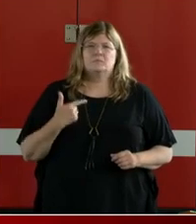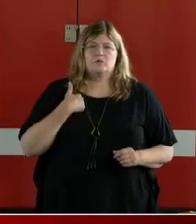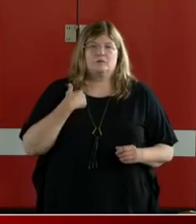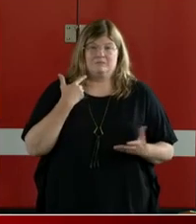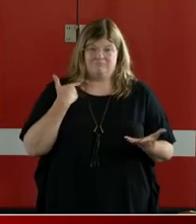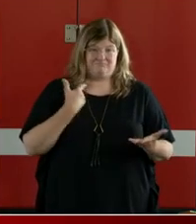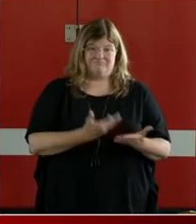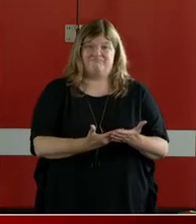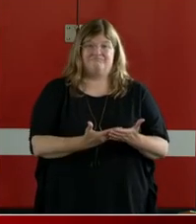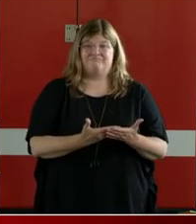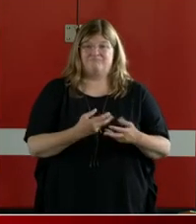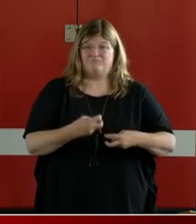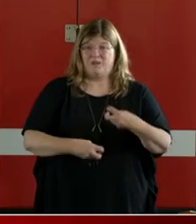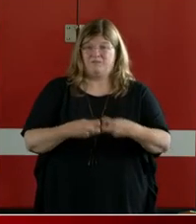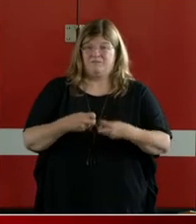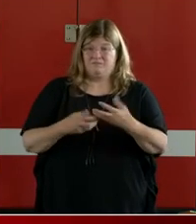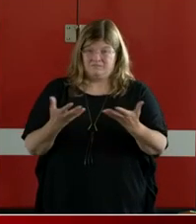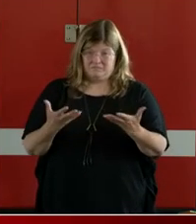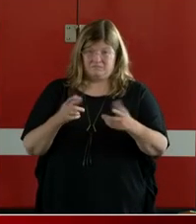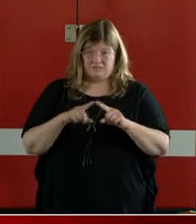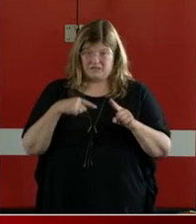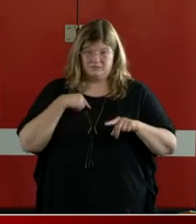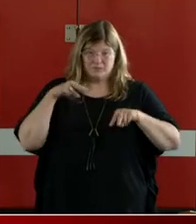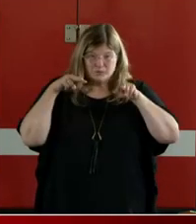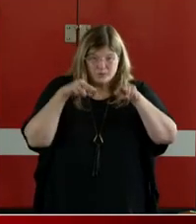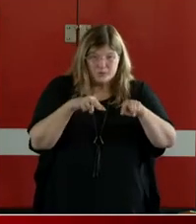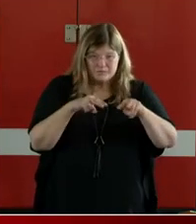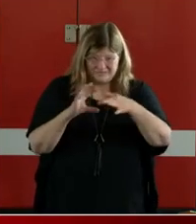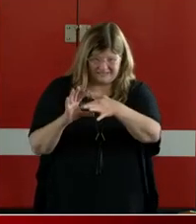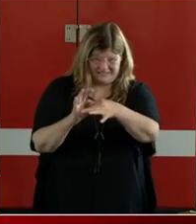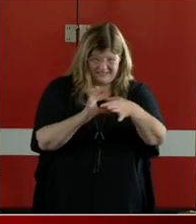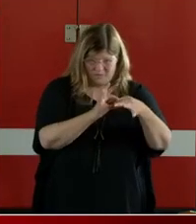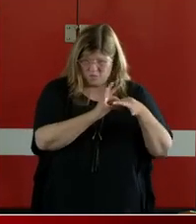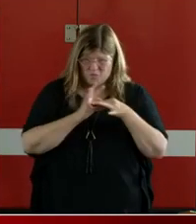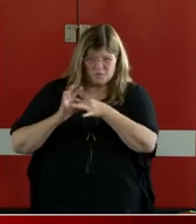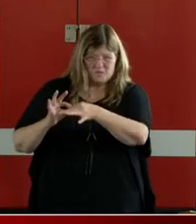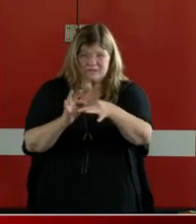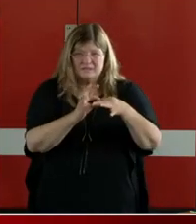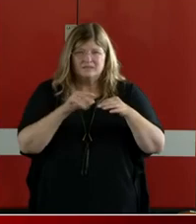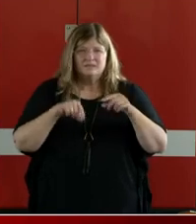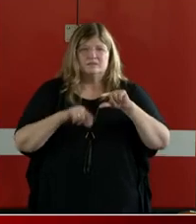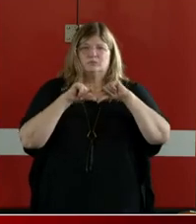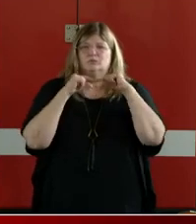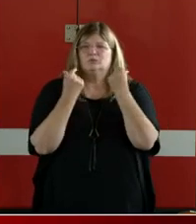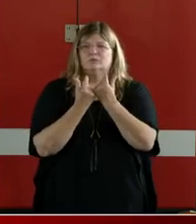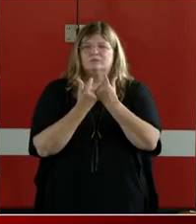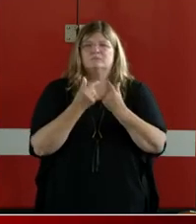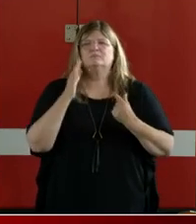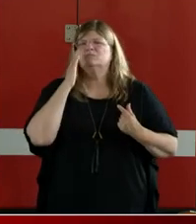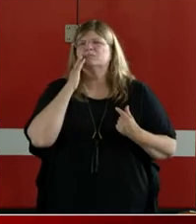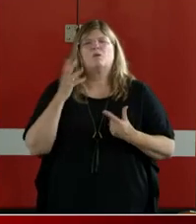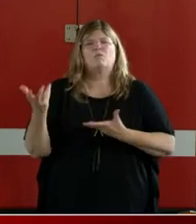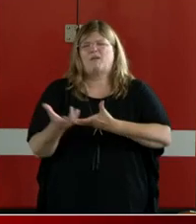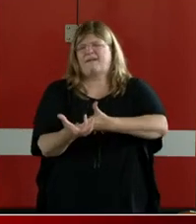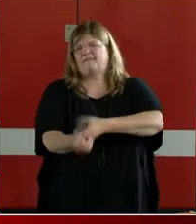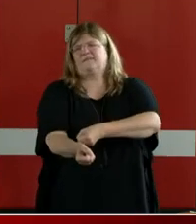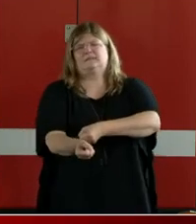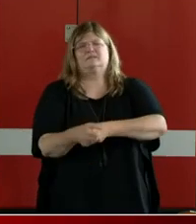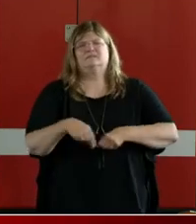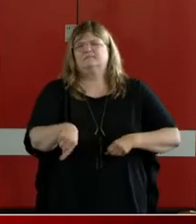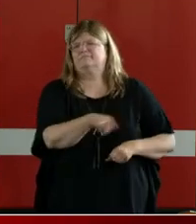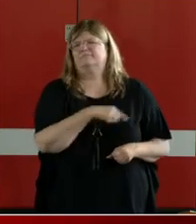when you looked at the core of the organization, it was a great organization. I stand by those words. Those were my first words I uttered.